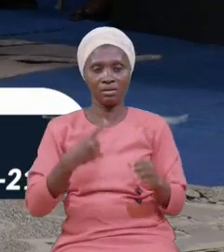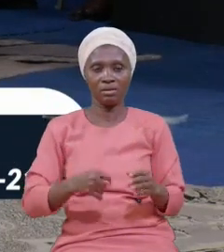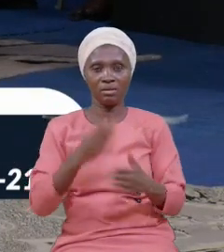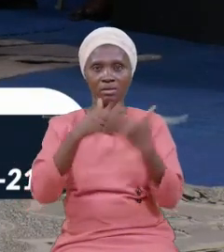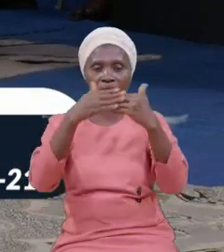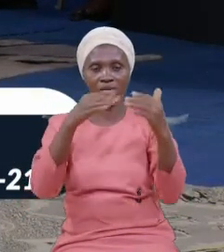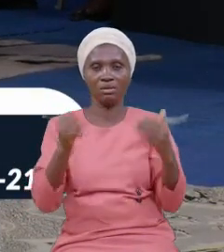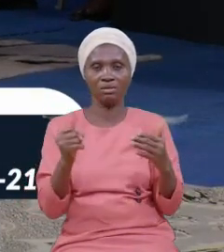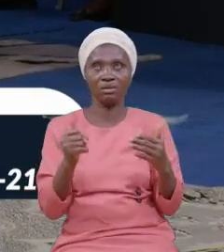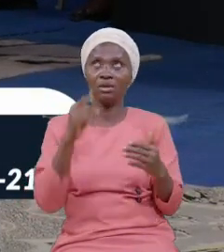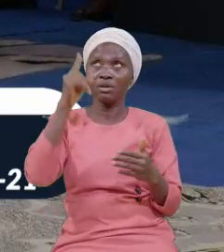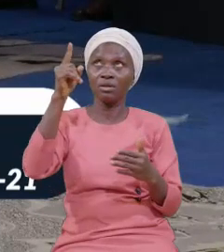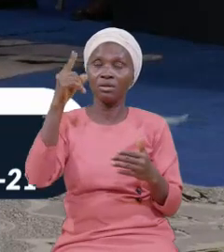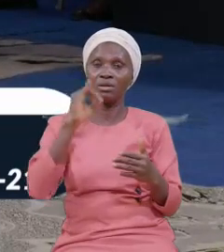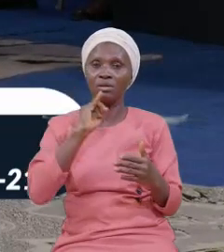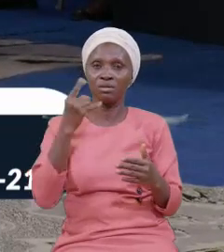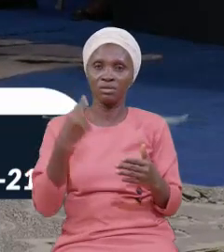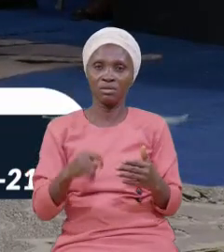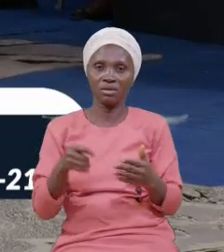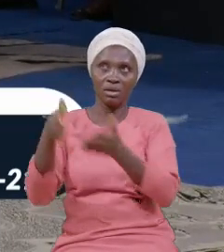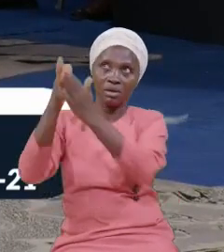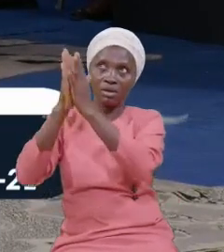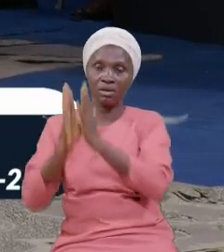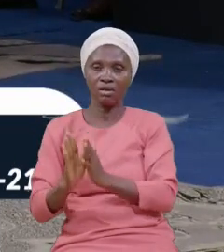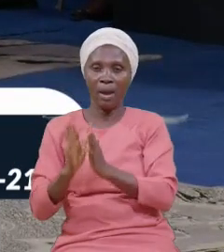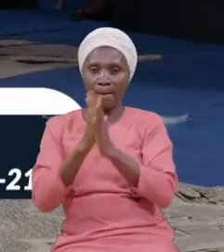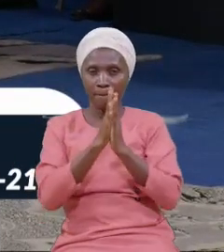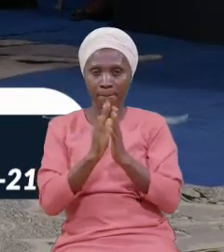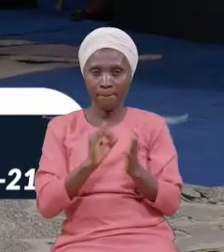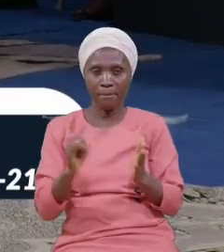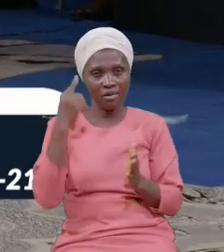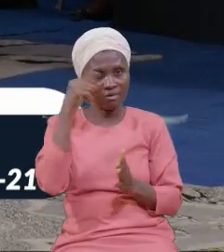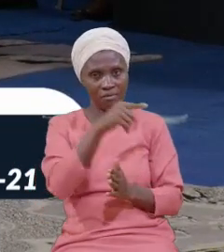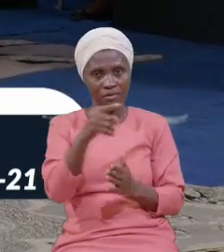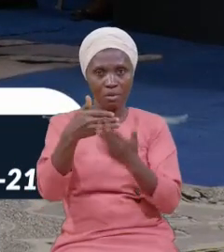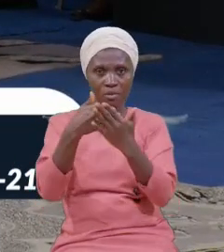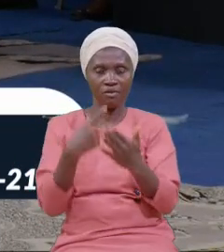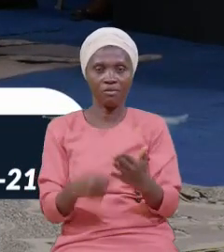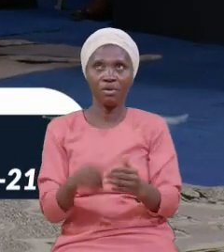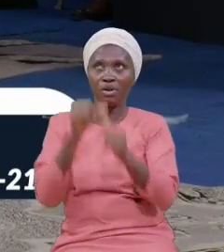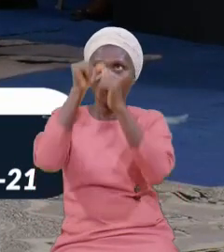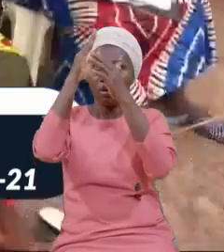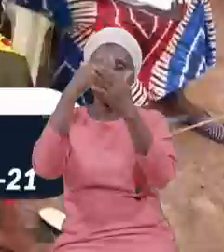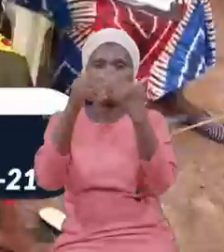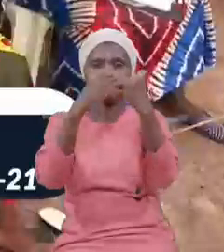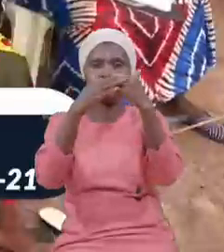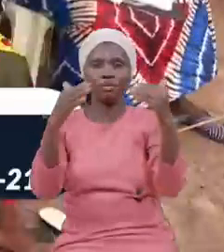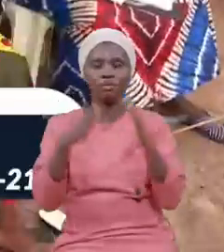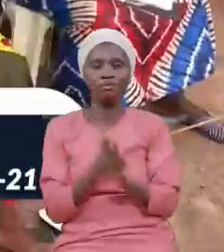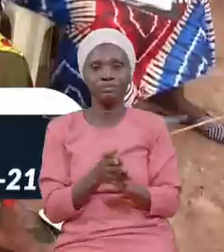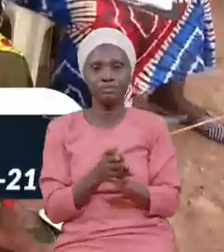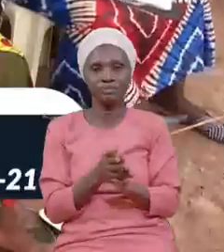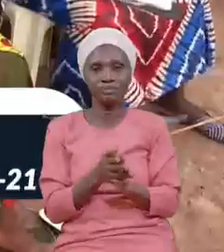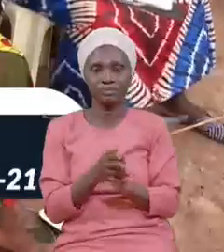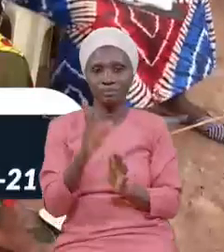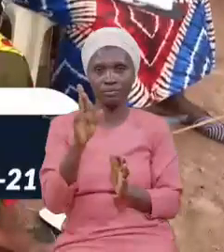praying for you before the Father in heaven. Romans chapter 8, reading